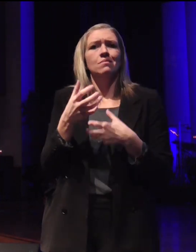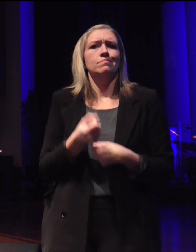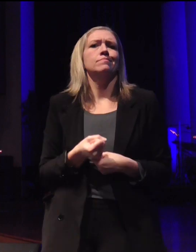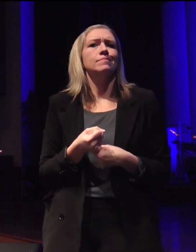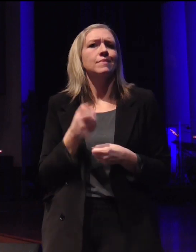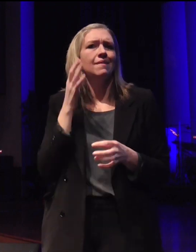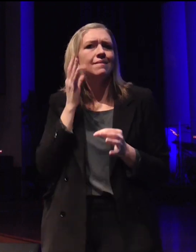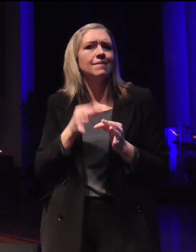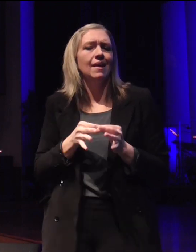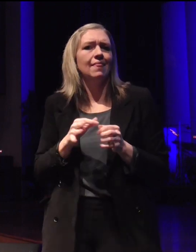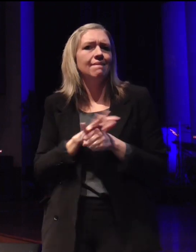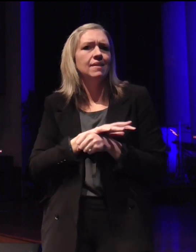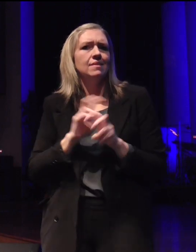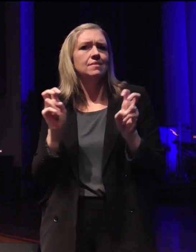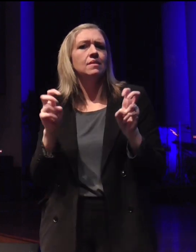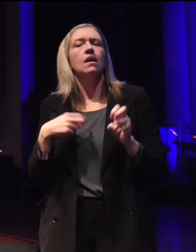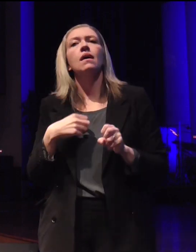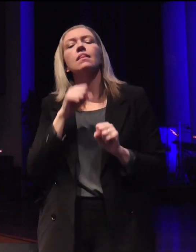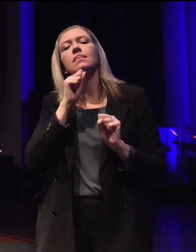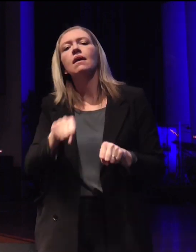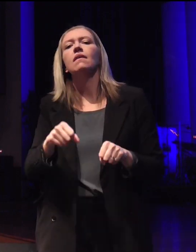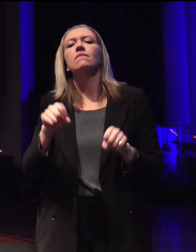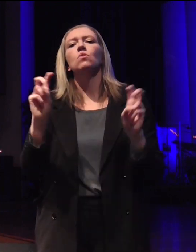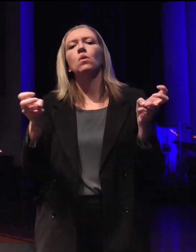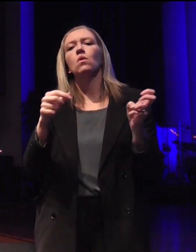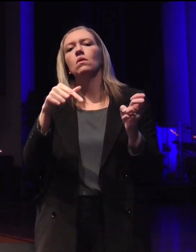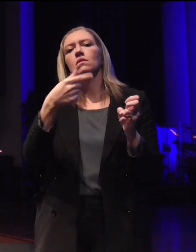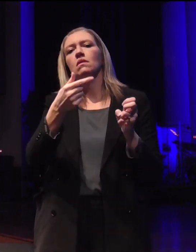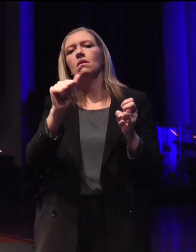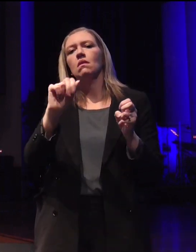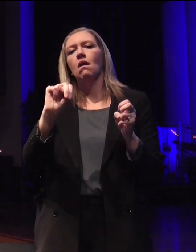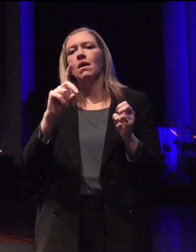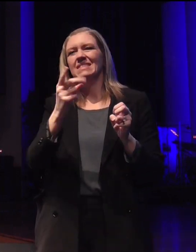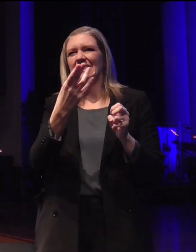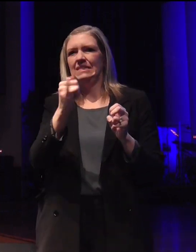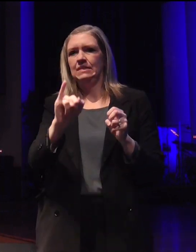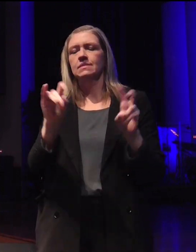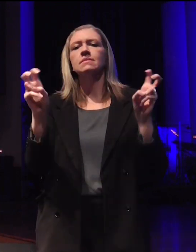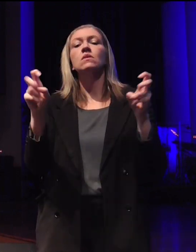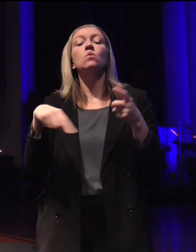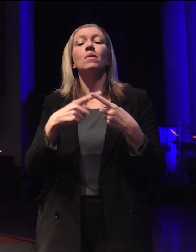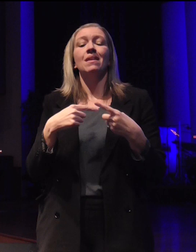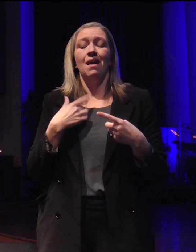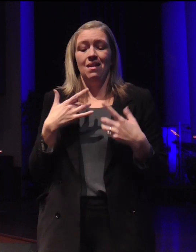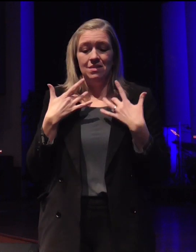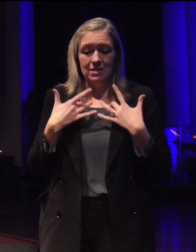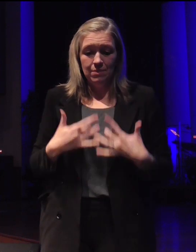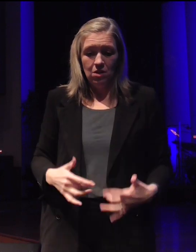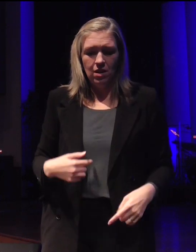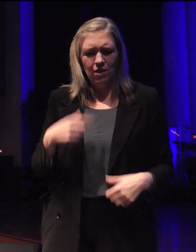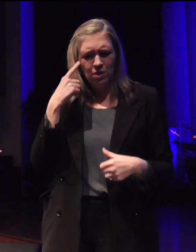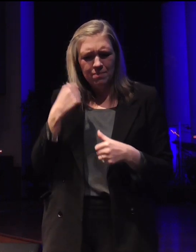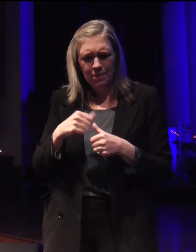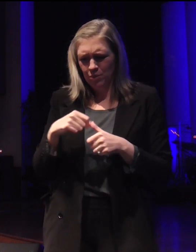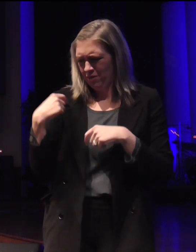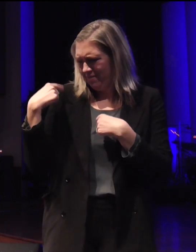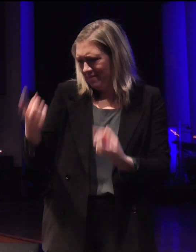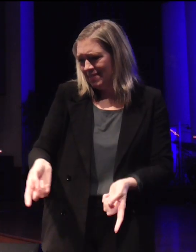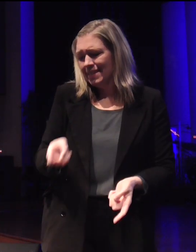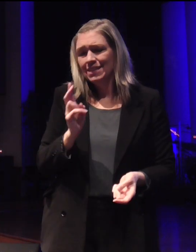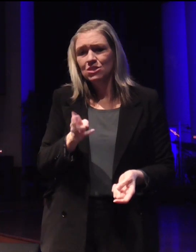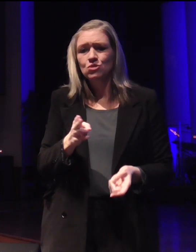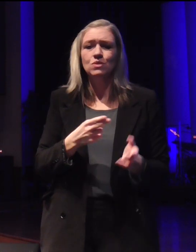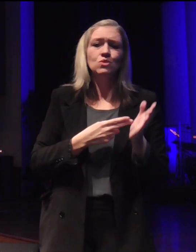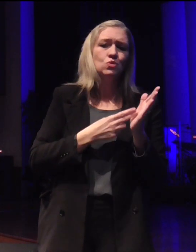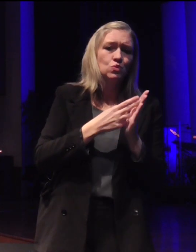When I think of that, I love this quote from Mahatma Gandhi, who says, "When I despair, I remember that all through history, the way of truth and love have